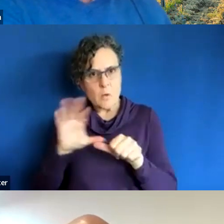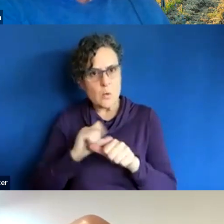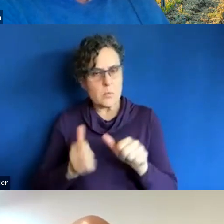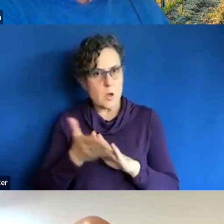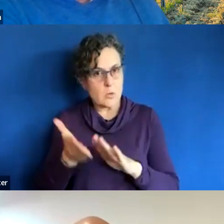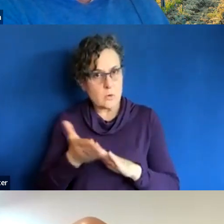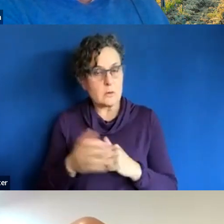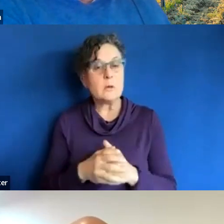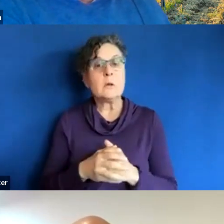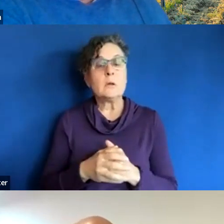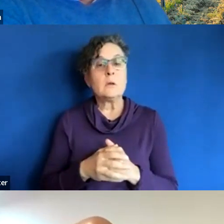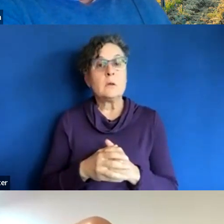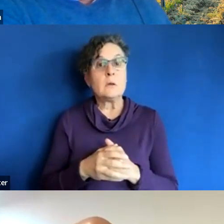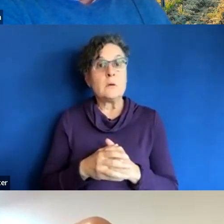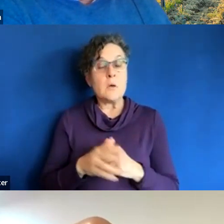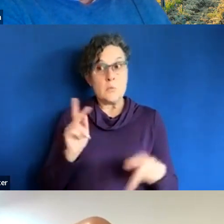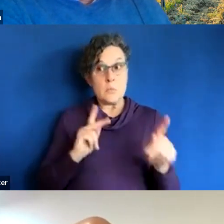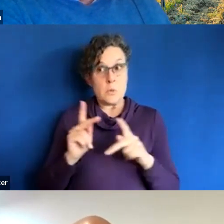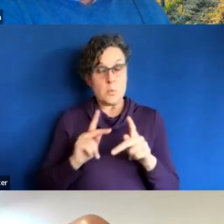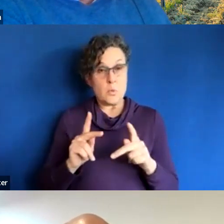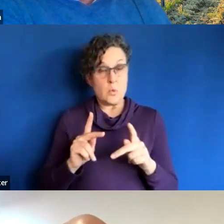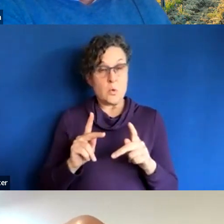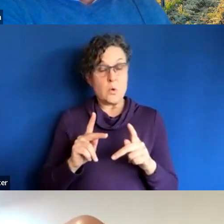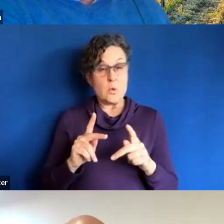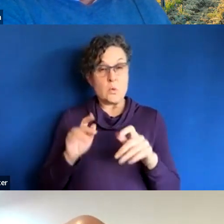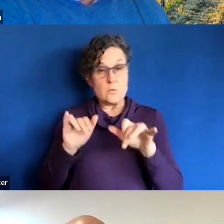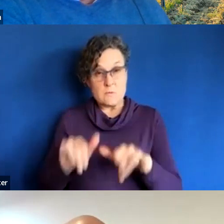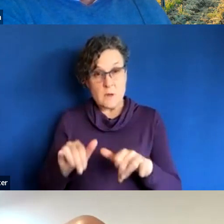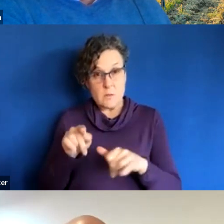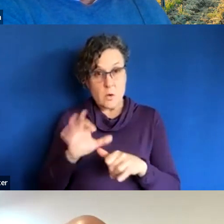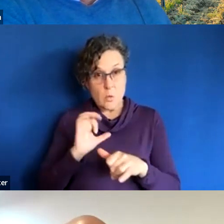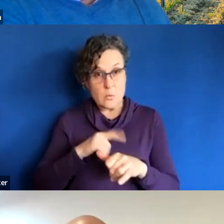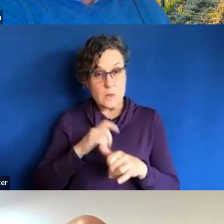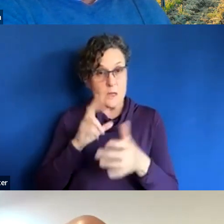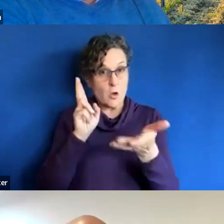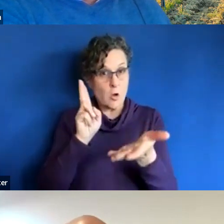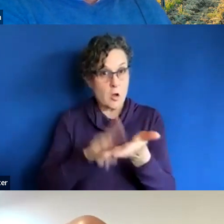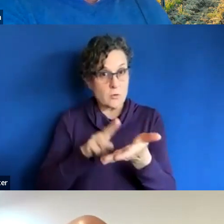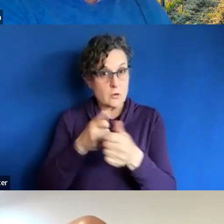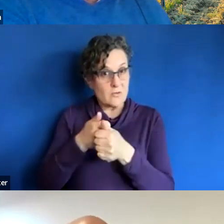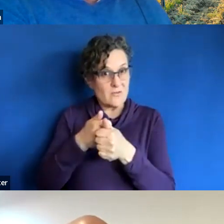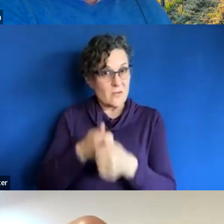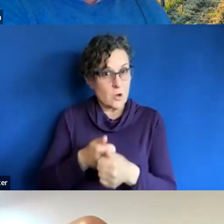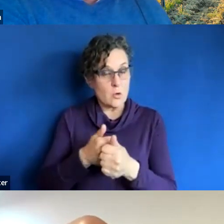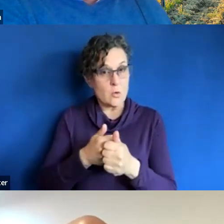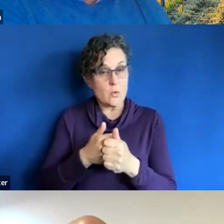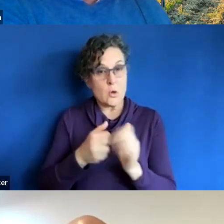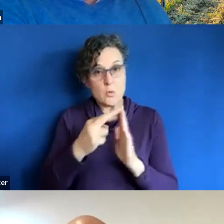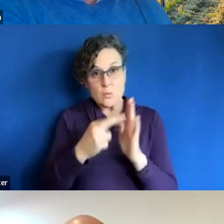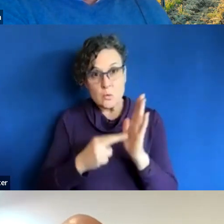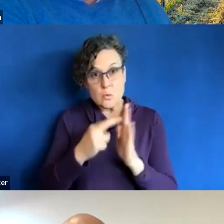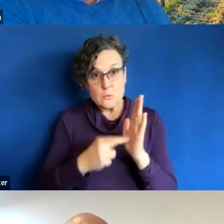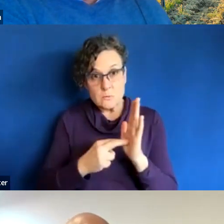Will residents be signing a contract for general standards of living arrangements that they must adhere to?